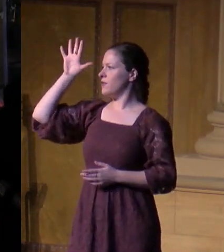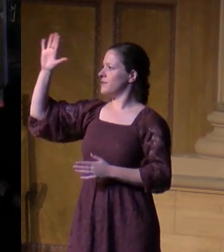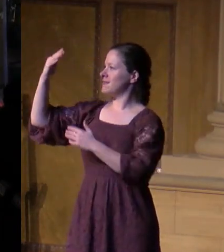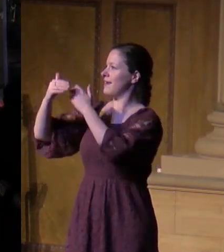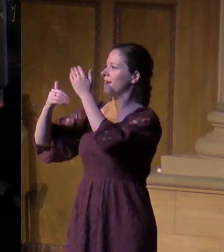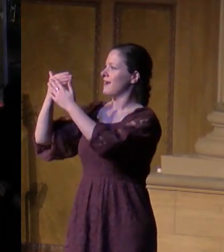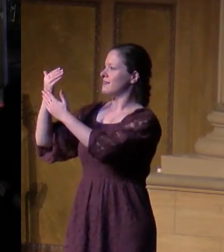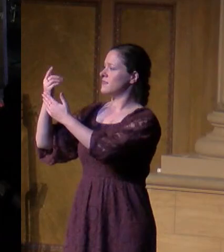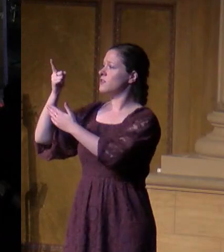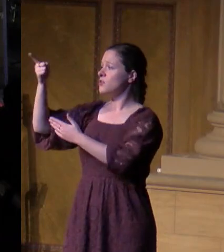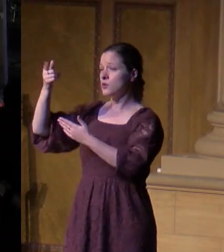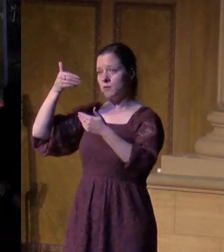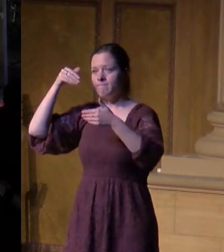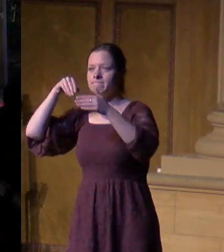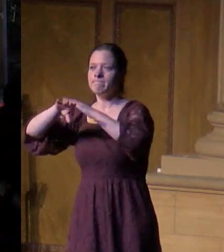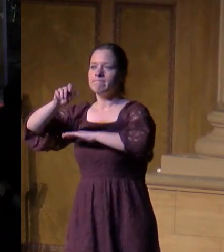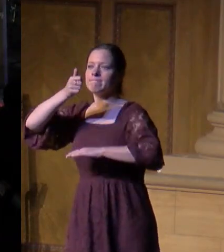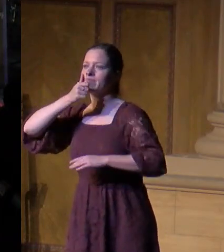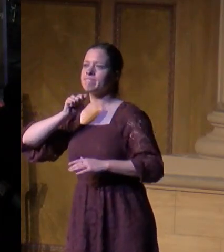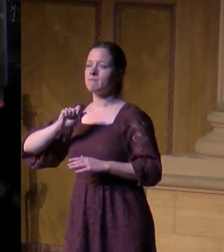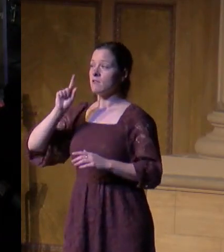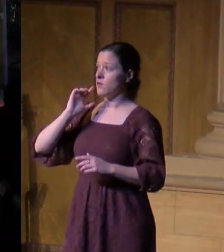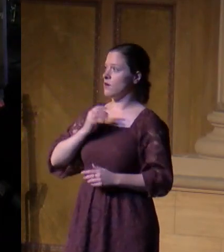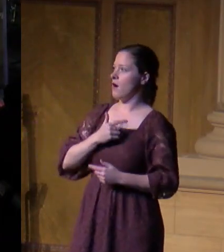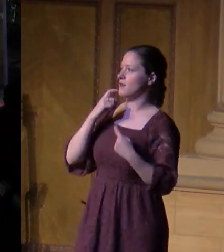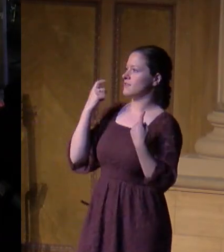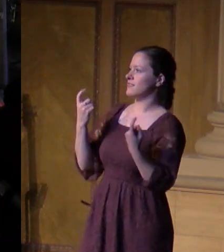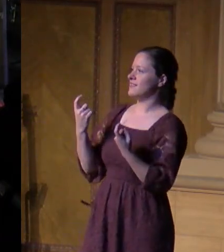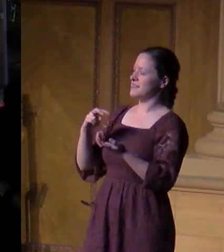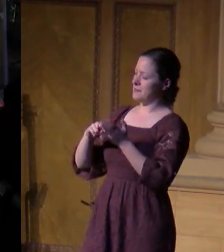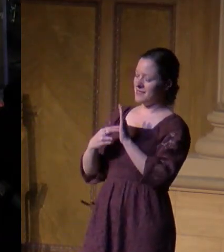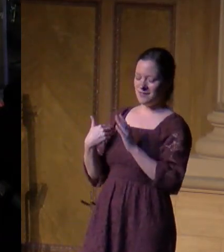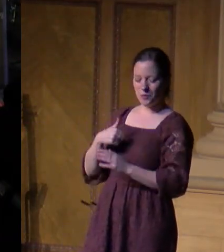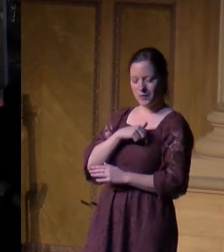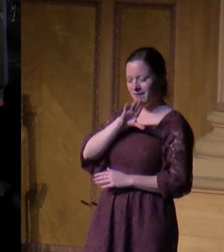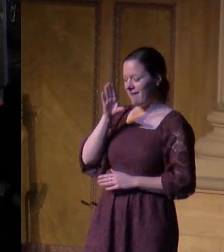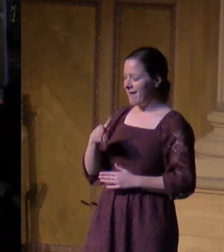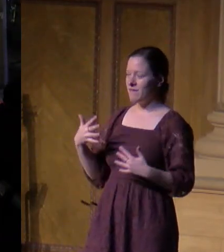you entered that suffering for our sins so that we would never have to fear the worst